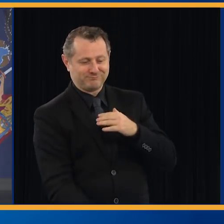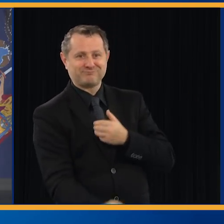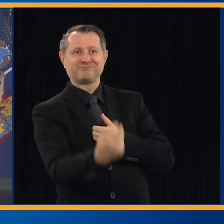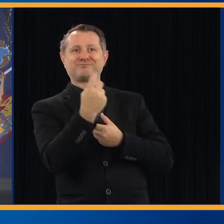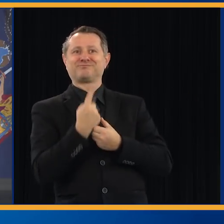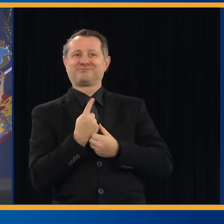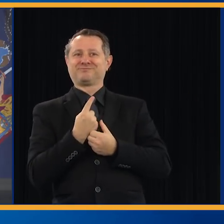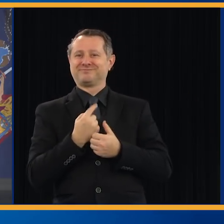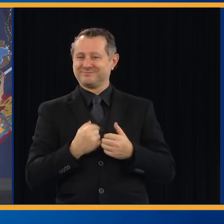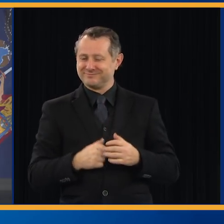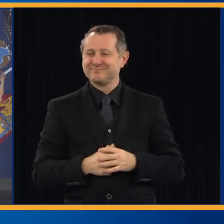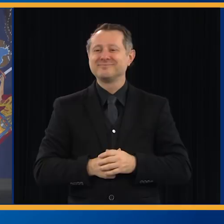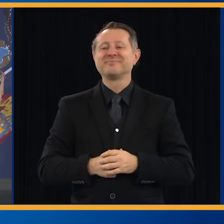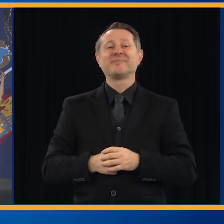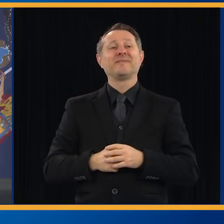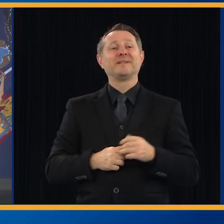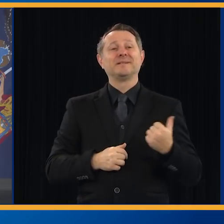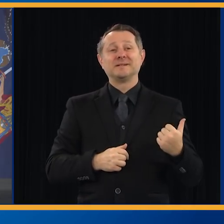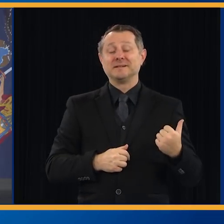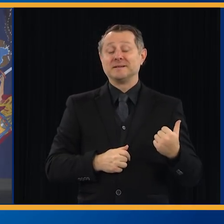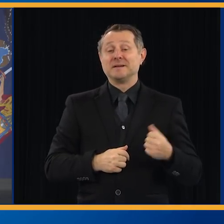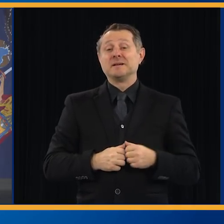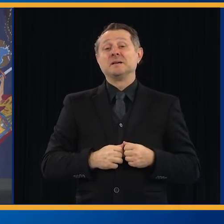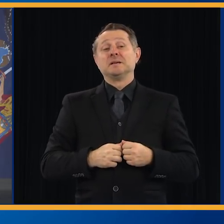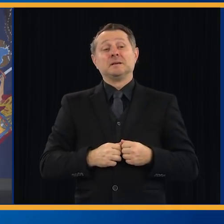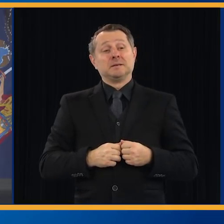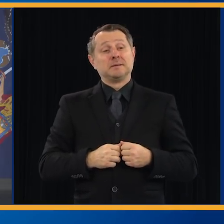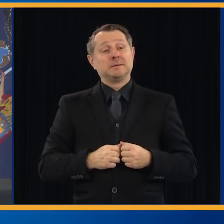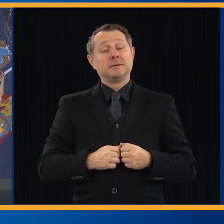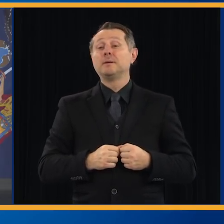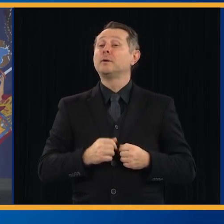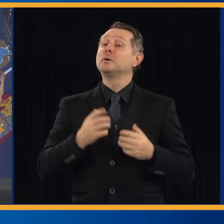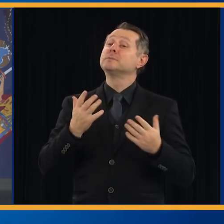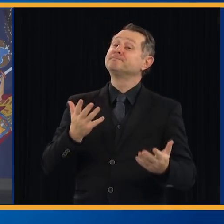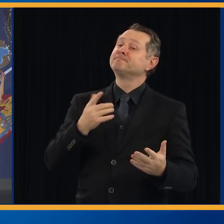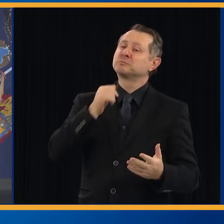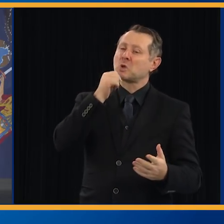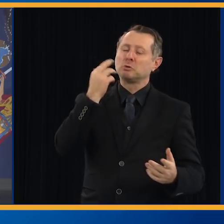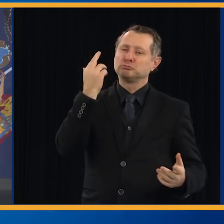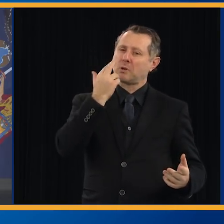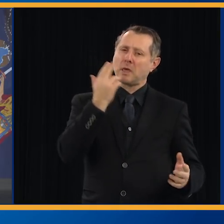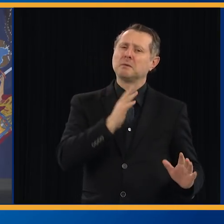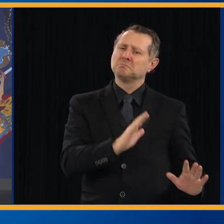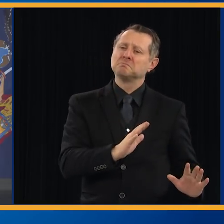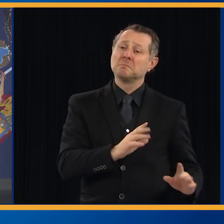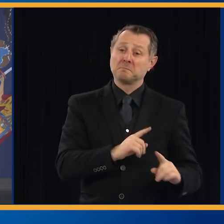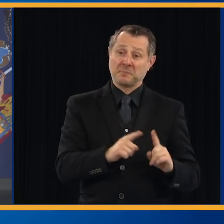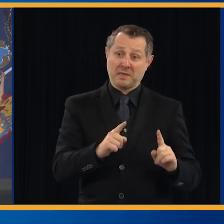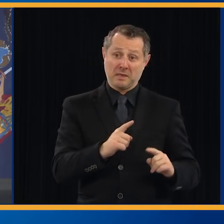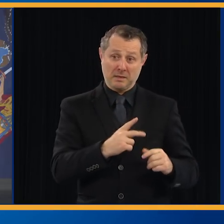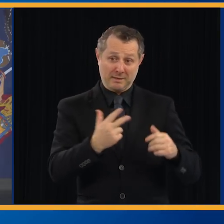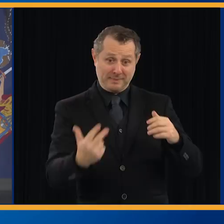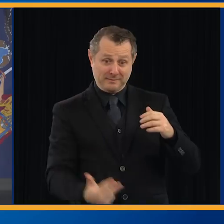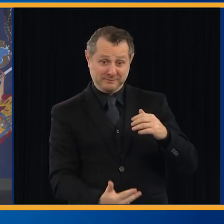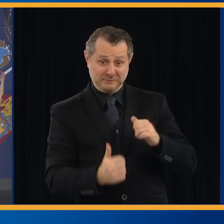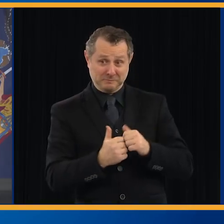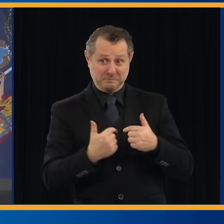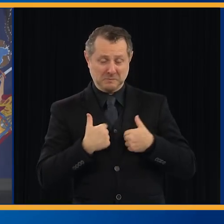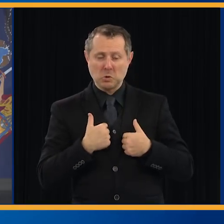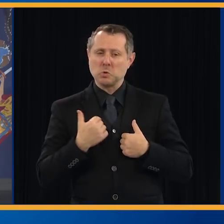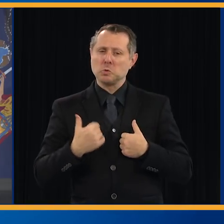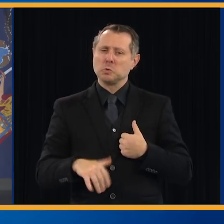And they can't appreciate this, but it's such a comfort to me personally to have them